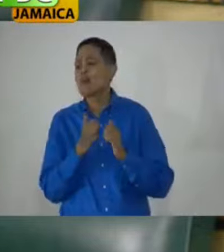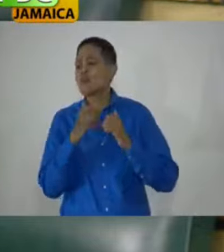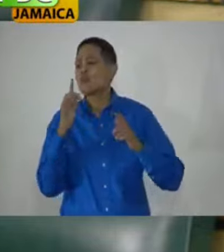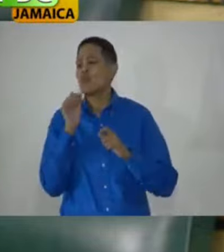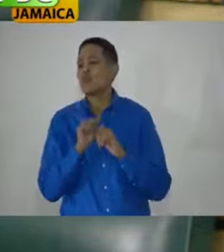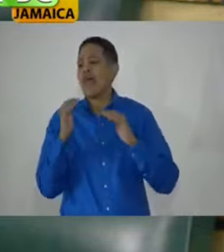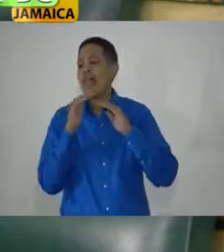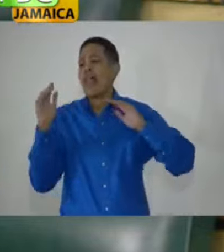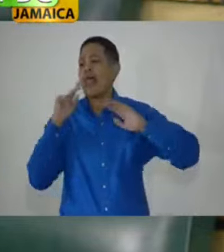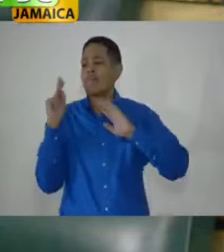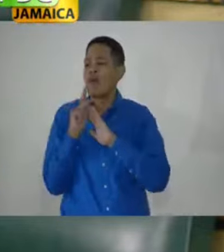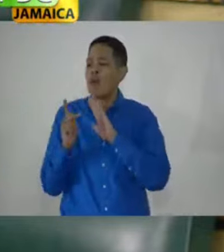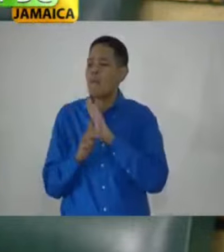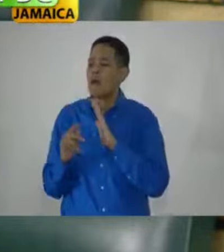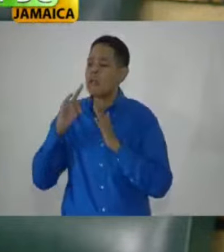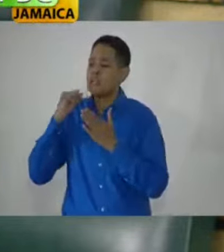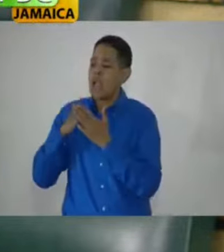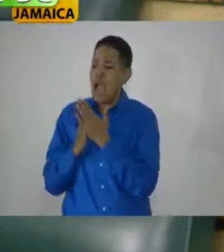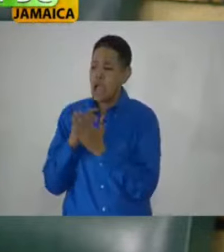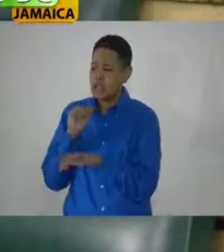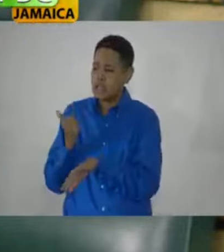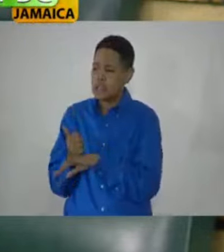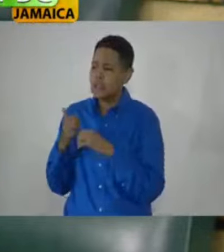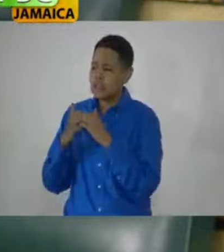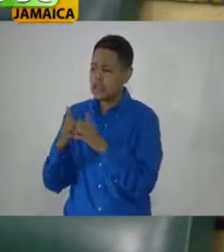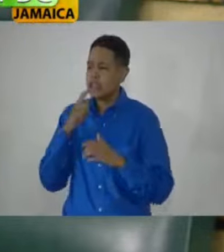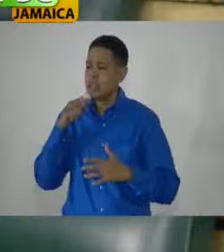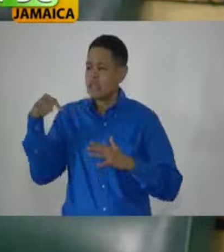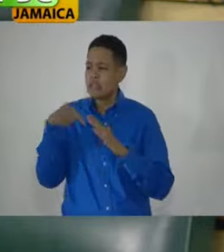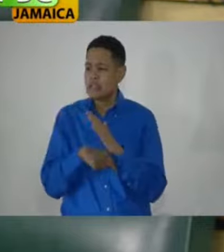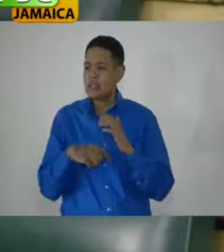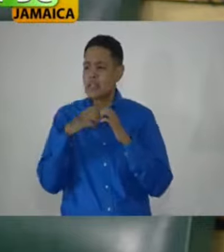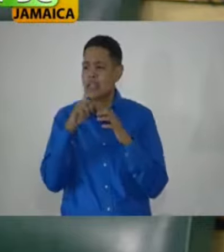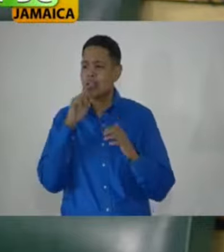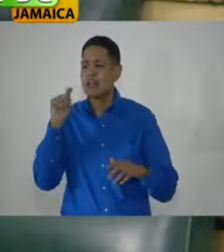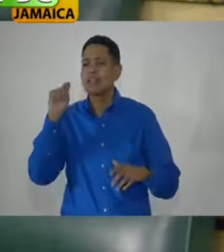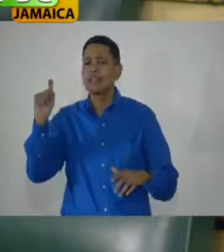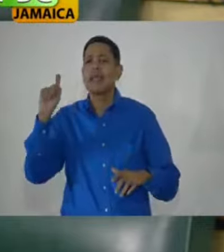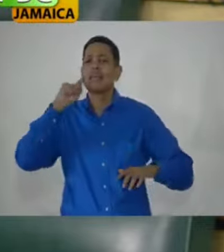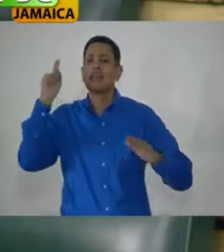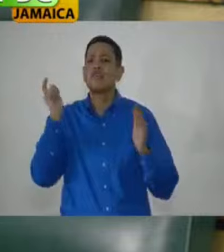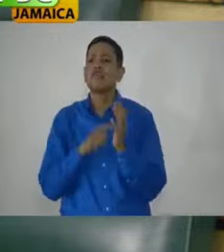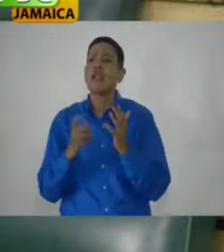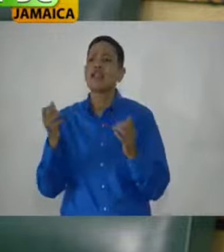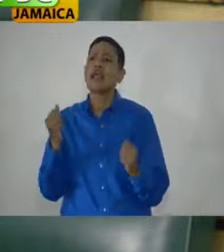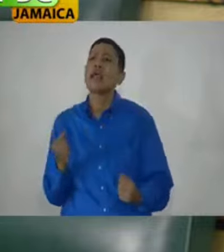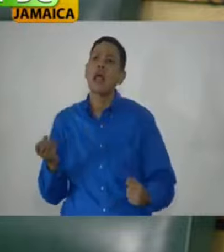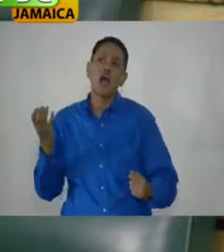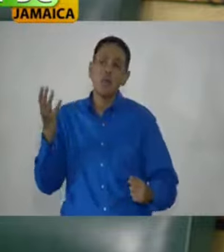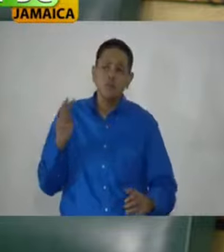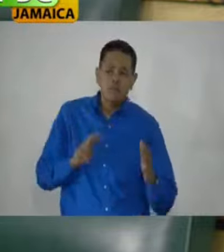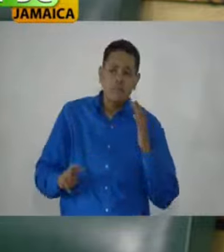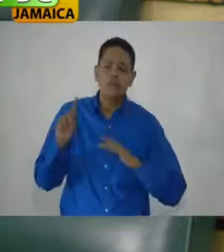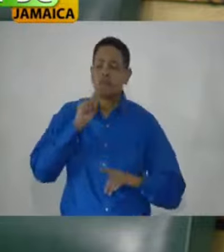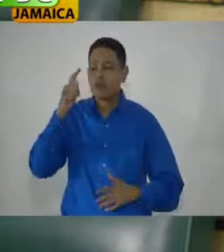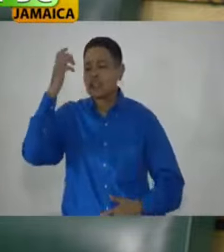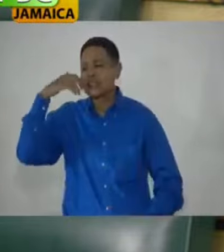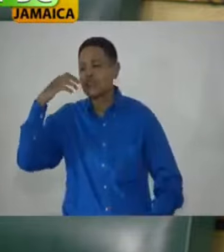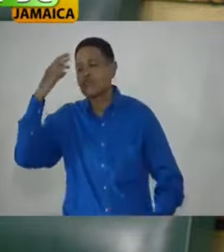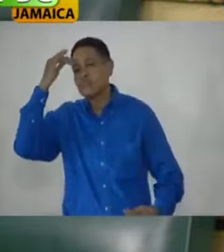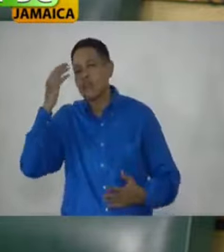of policy architecture, implementation detail, and fiscal realism required for serious